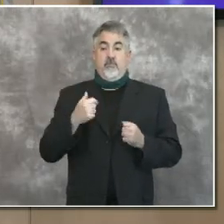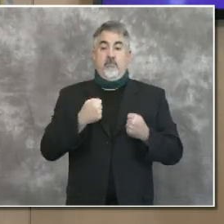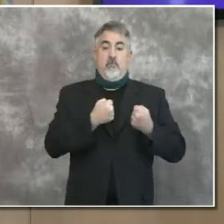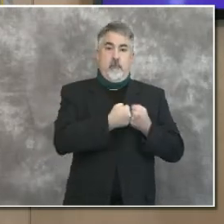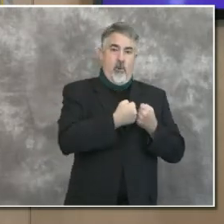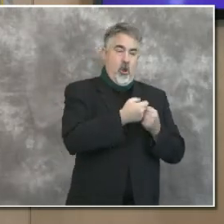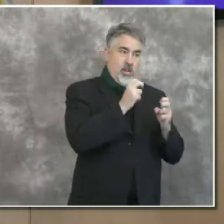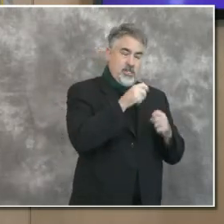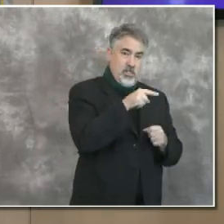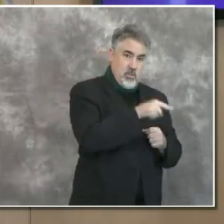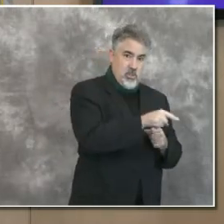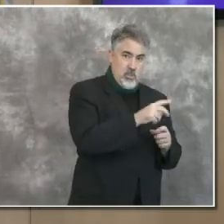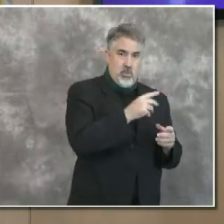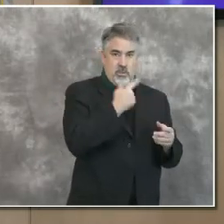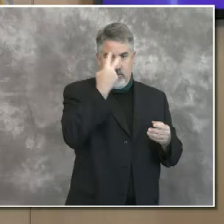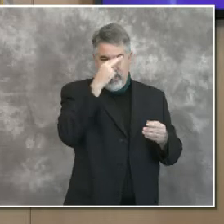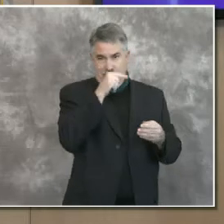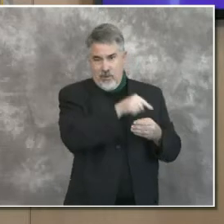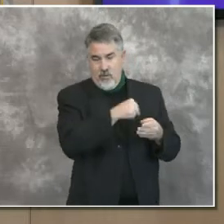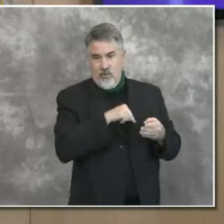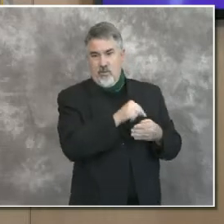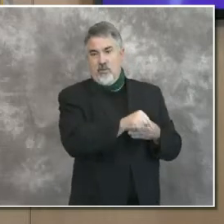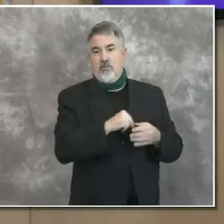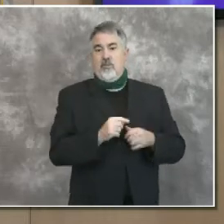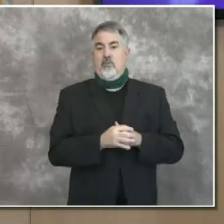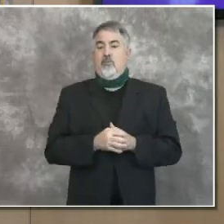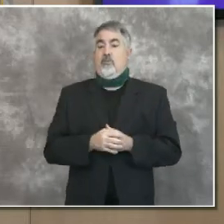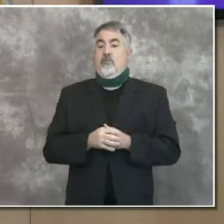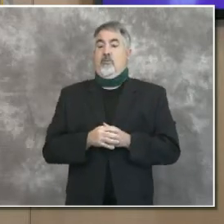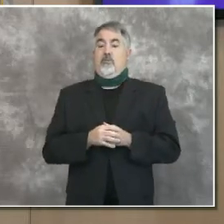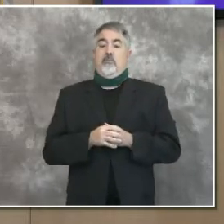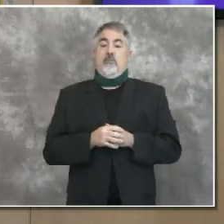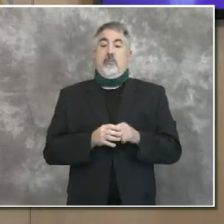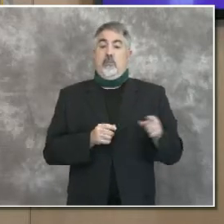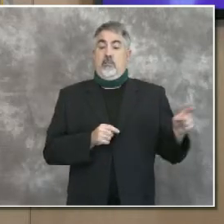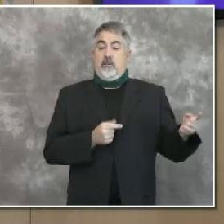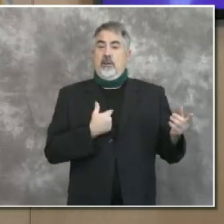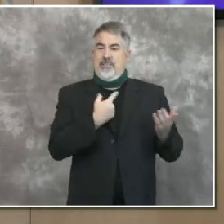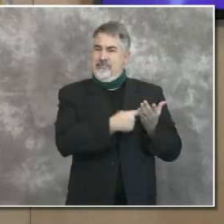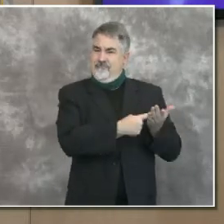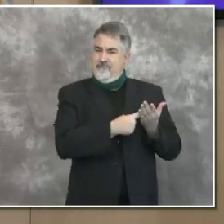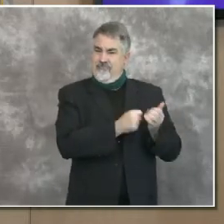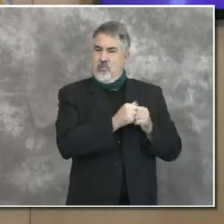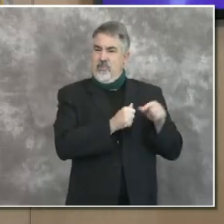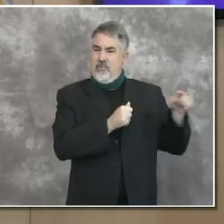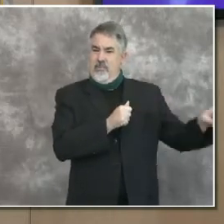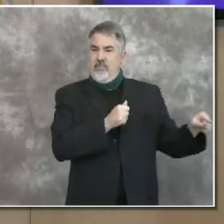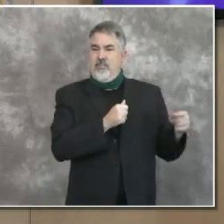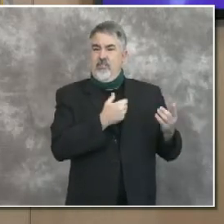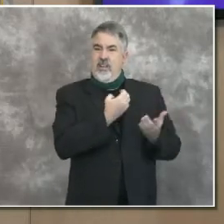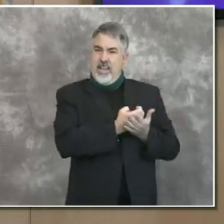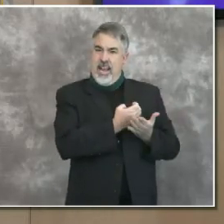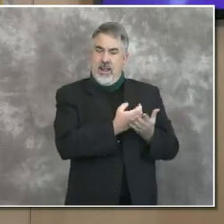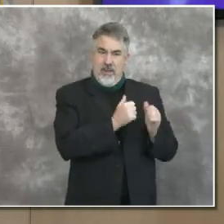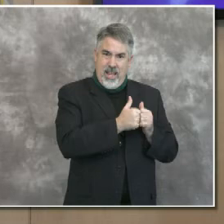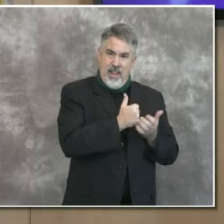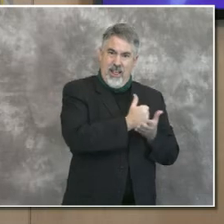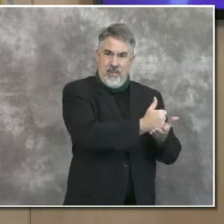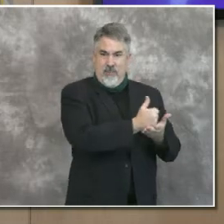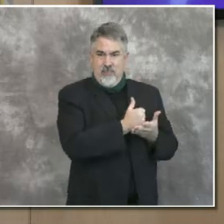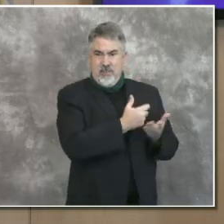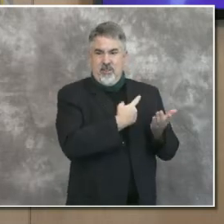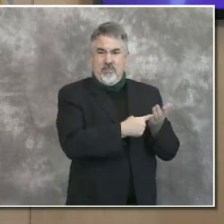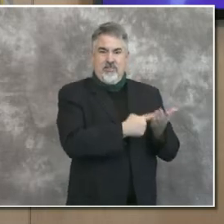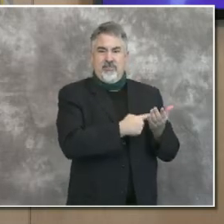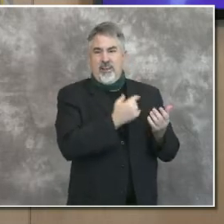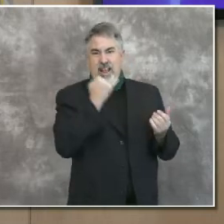Our international border is a key cog in our regional economy, offering a lifeline for the flow of goods, material, and a